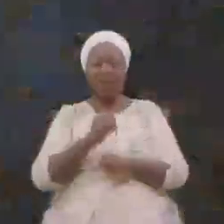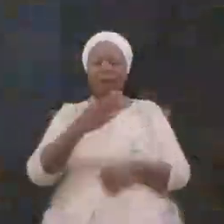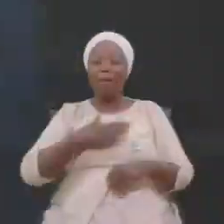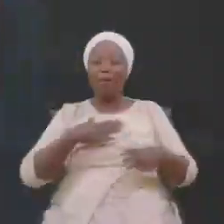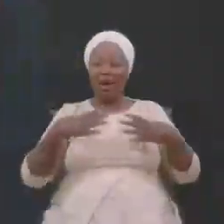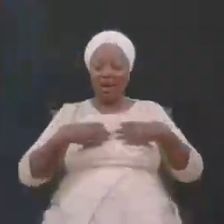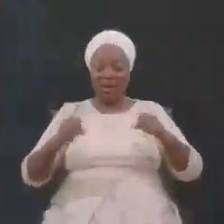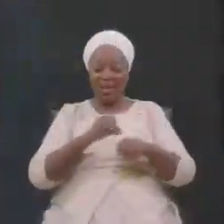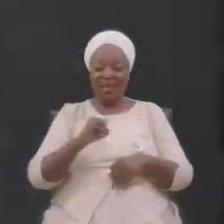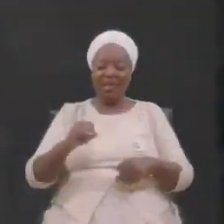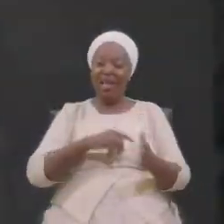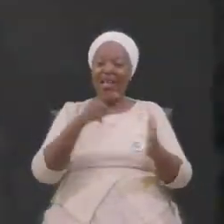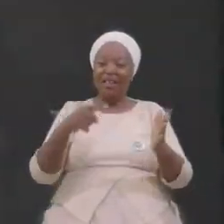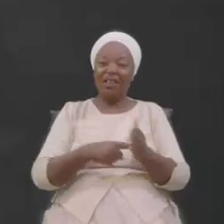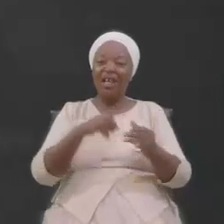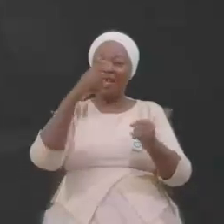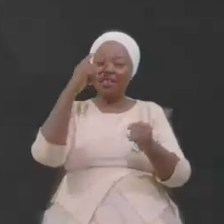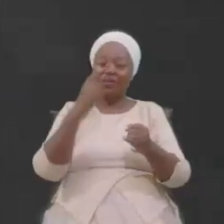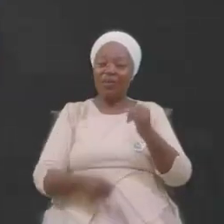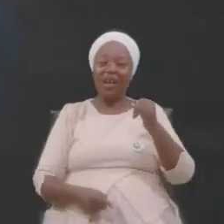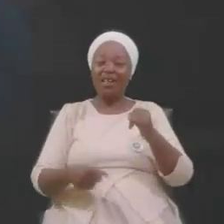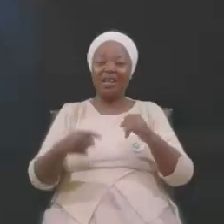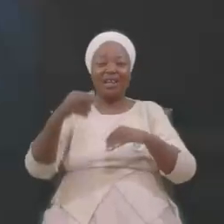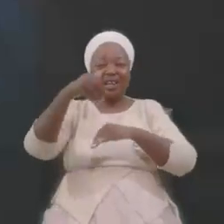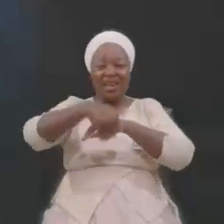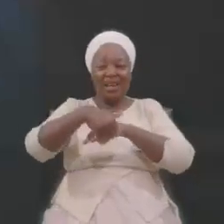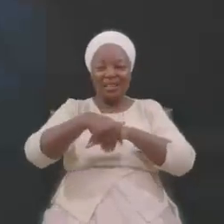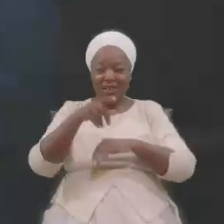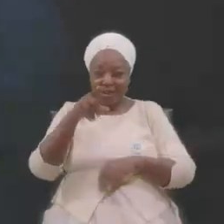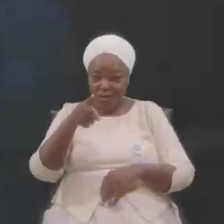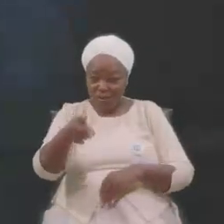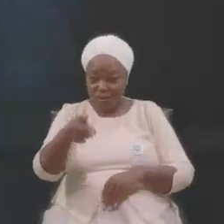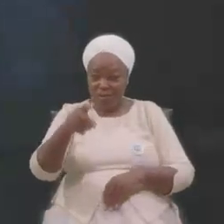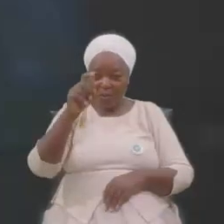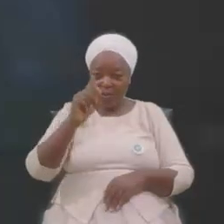This final night, you must not carry